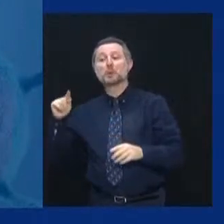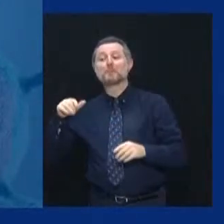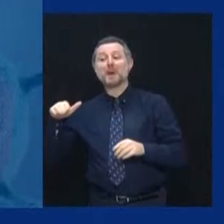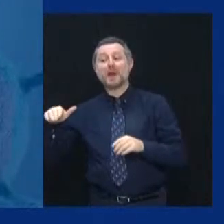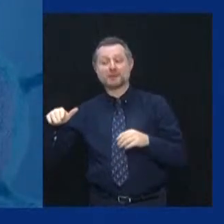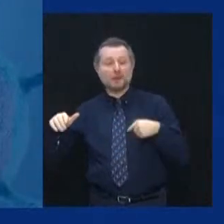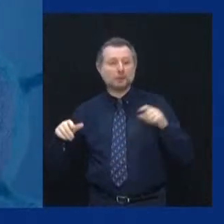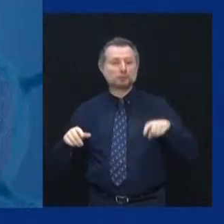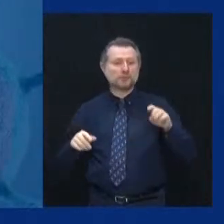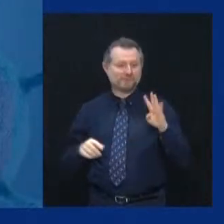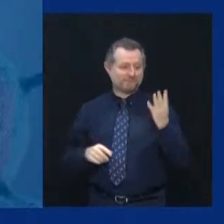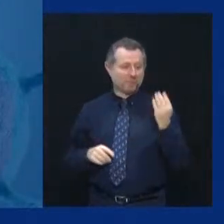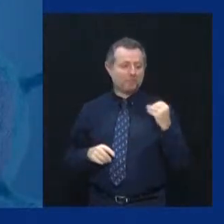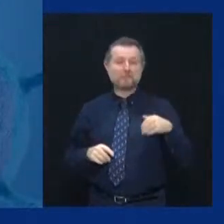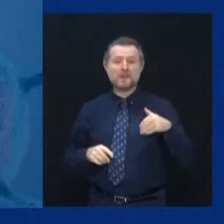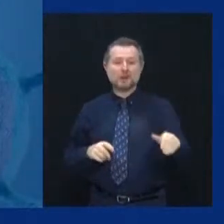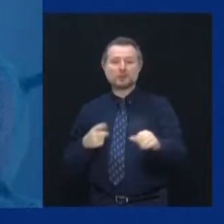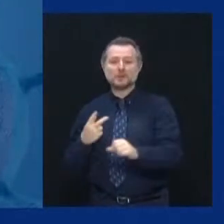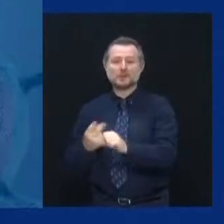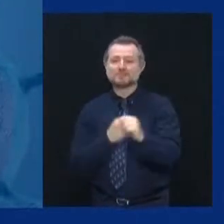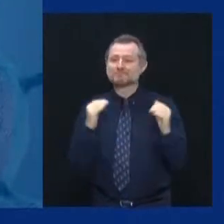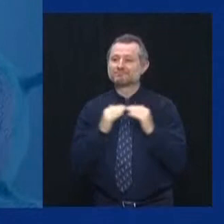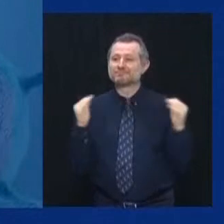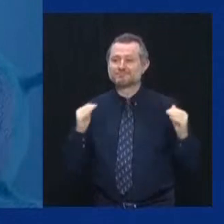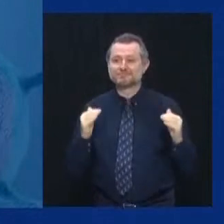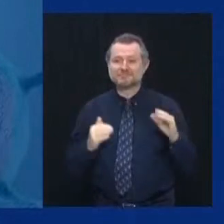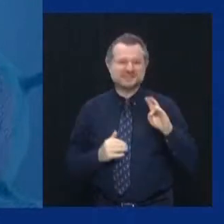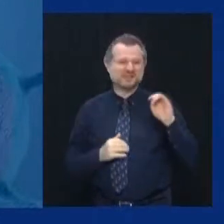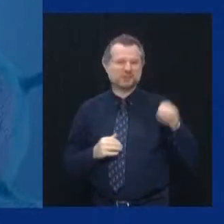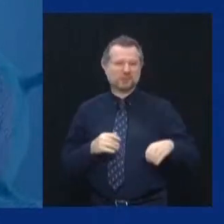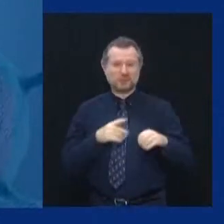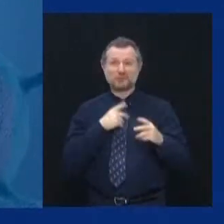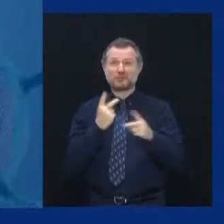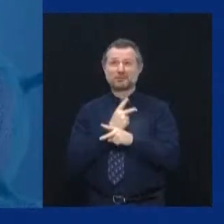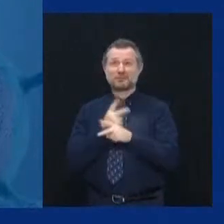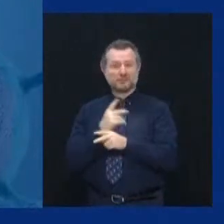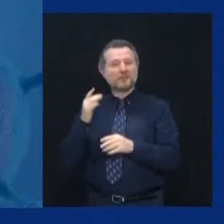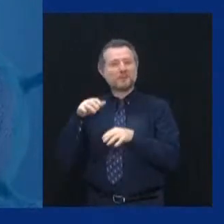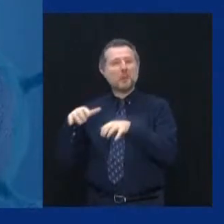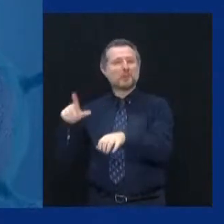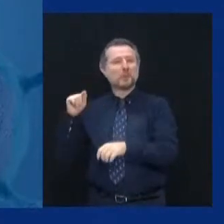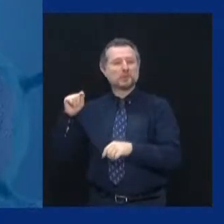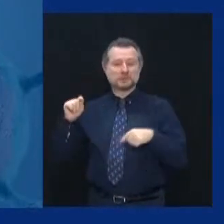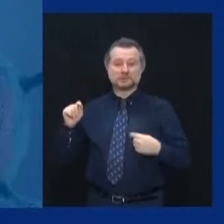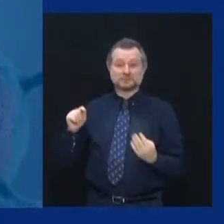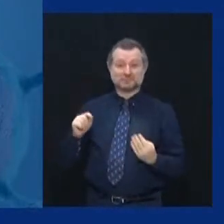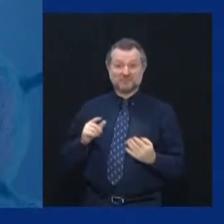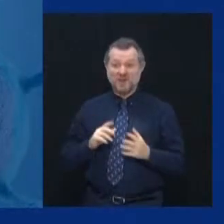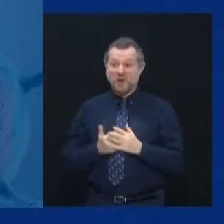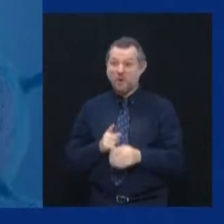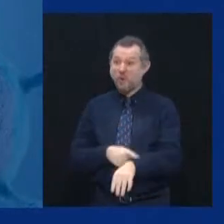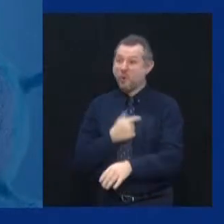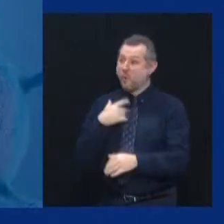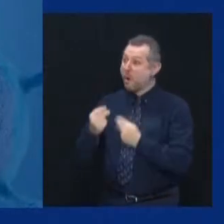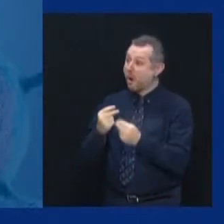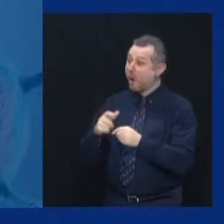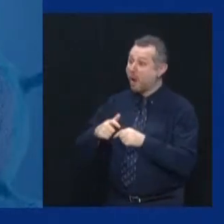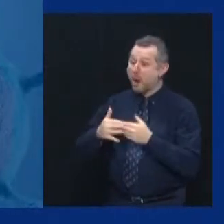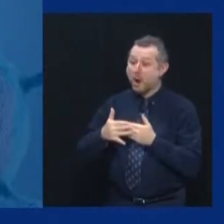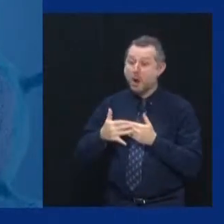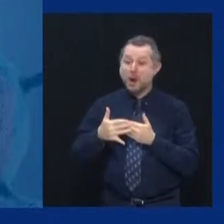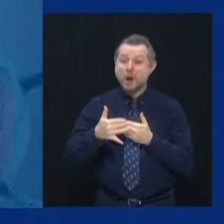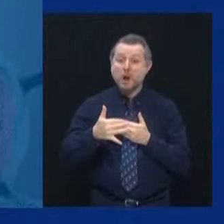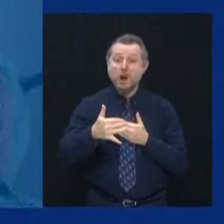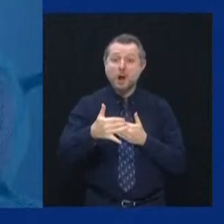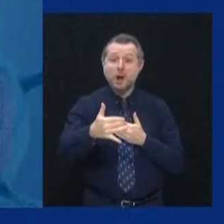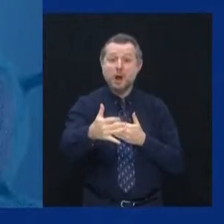herd immunity, 70%. That's 14 million. How long does it take you to do 14